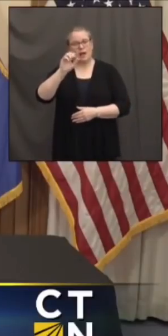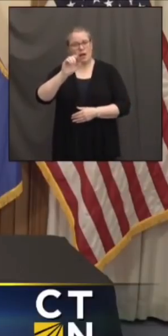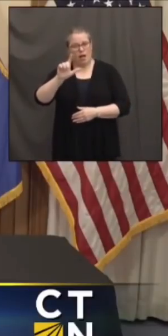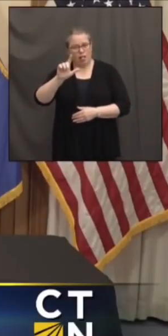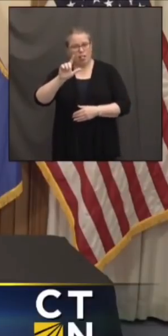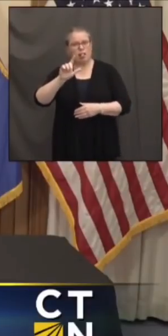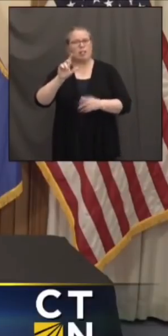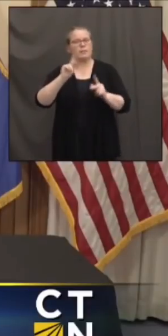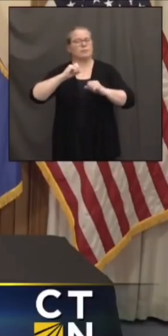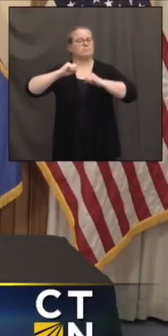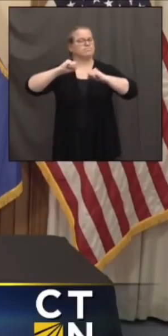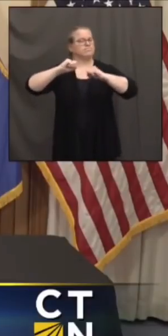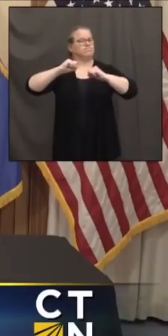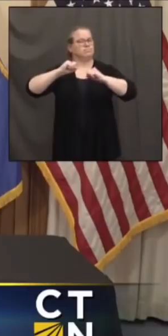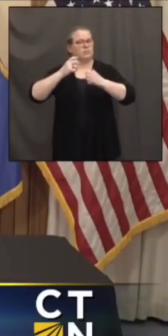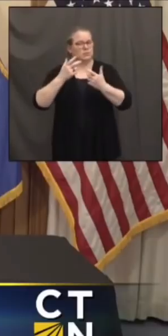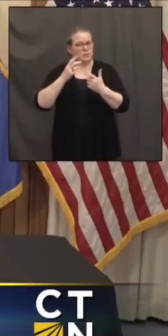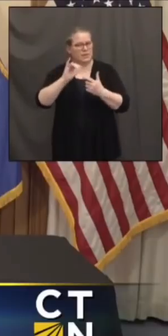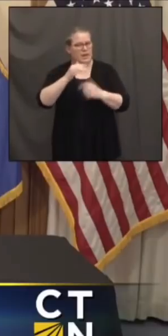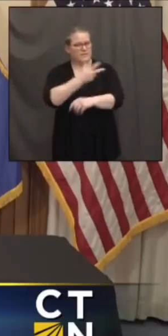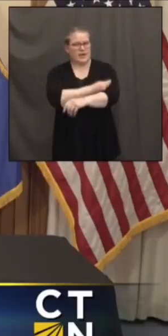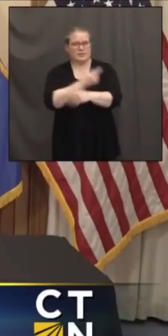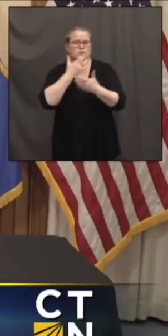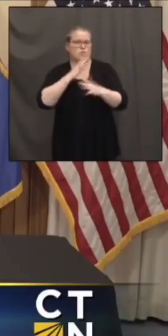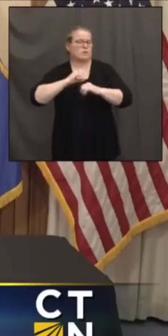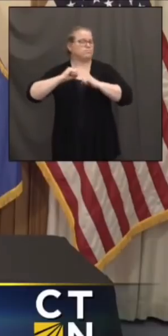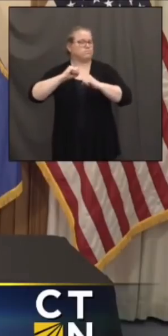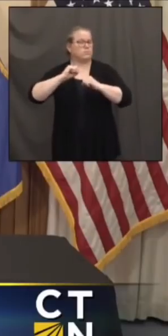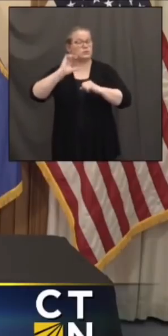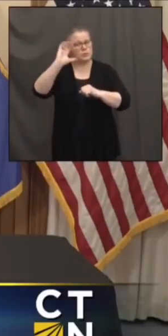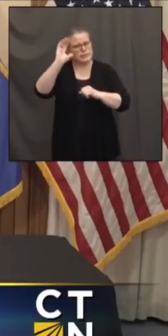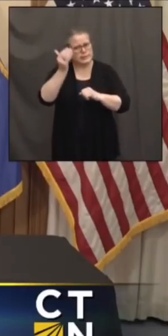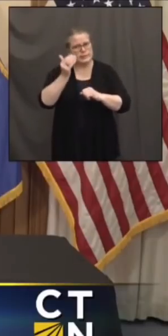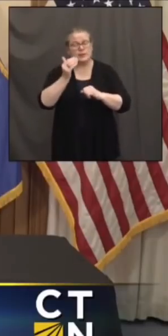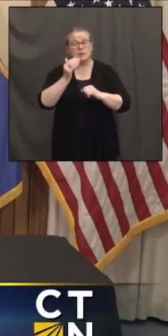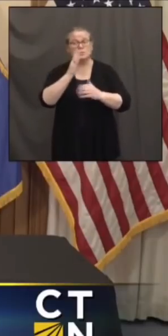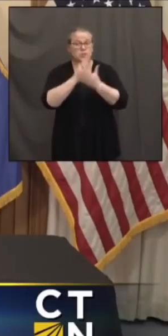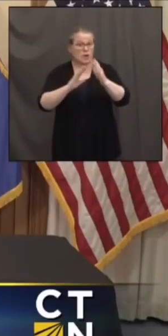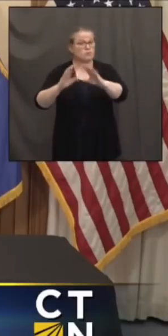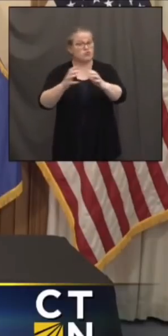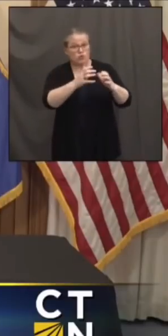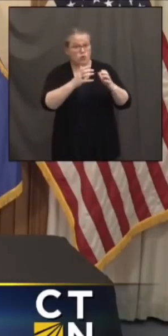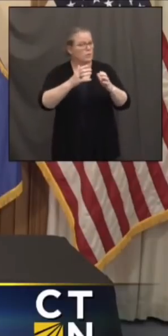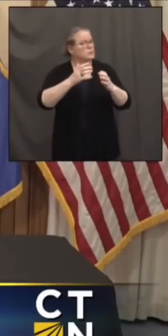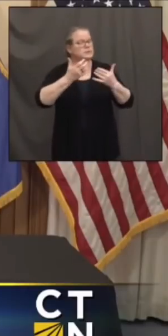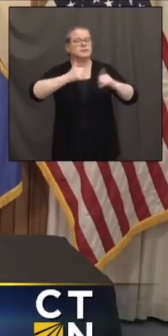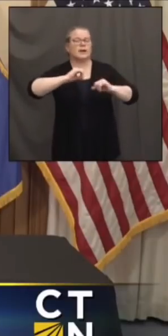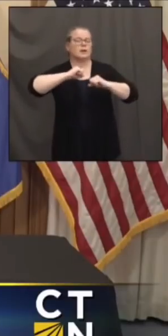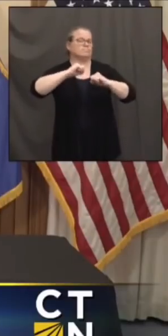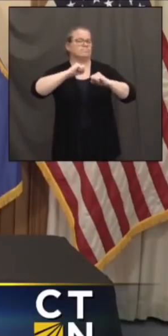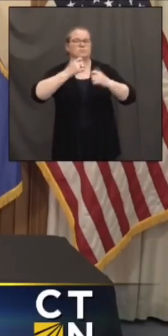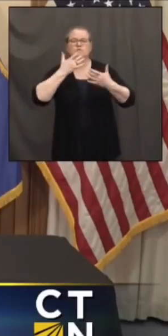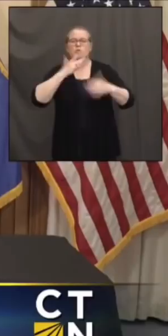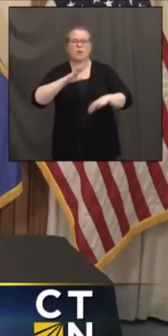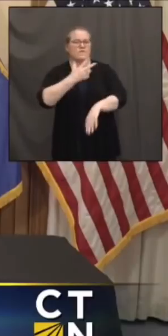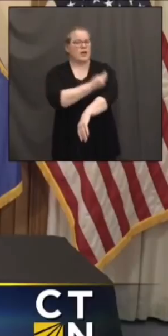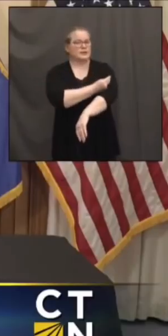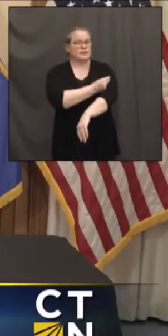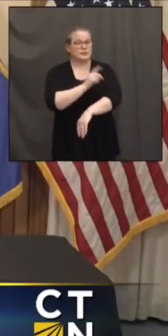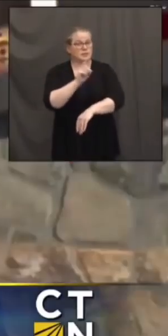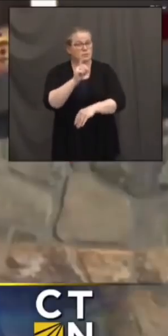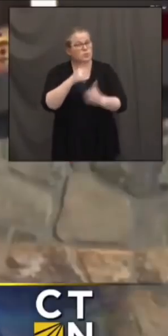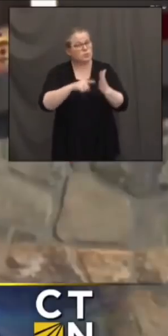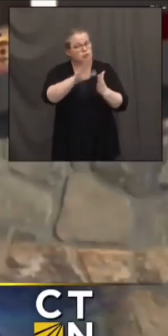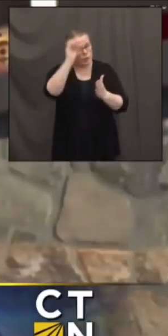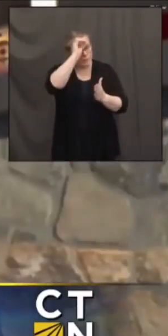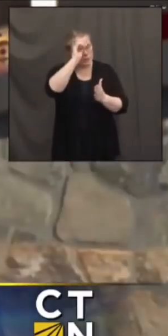like there's a lot of different demographics which are still opposing the vaccine. Yeah, what worries me is that as you